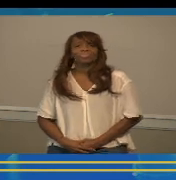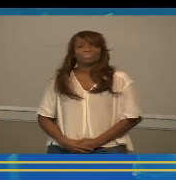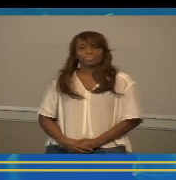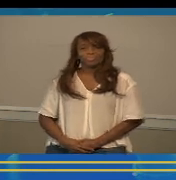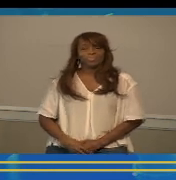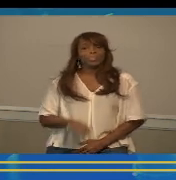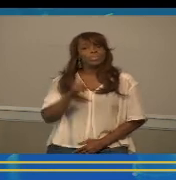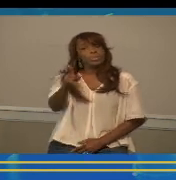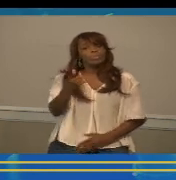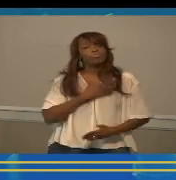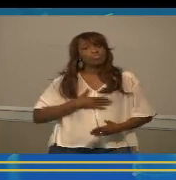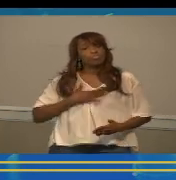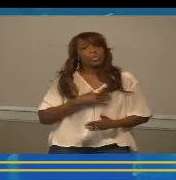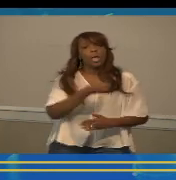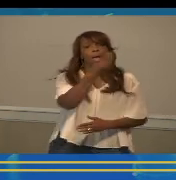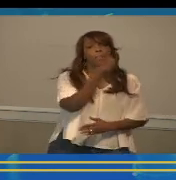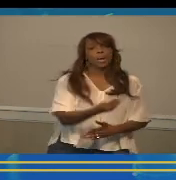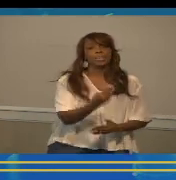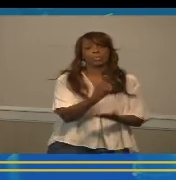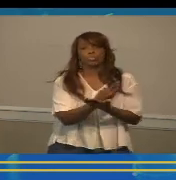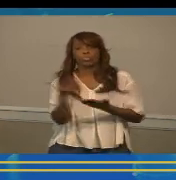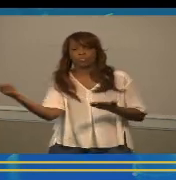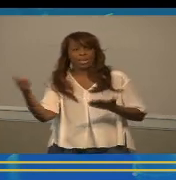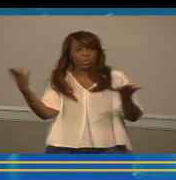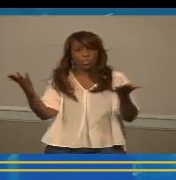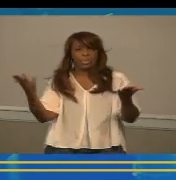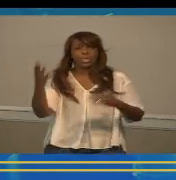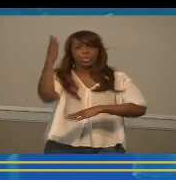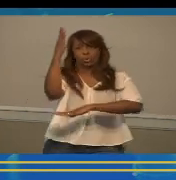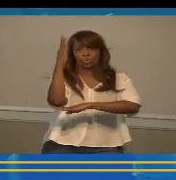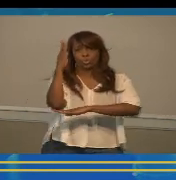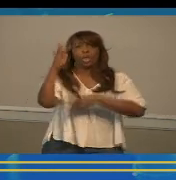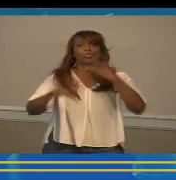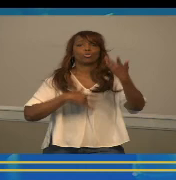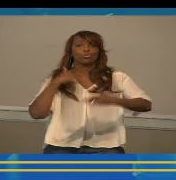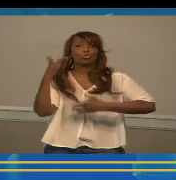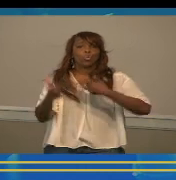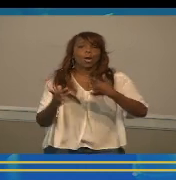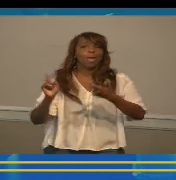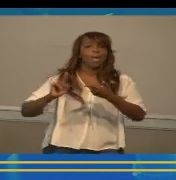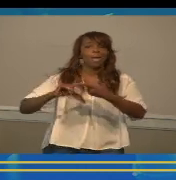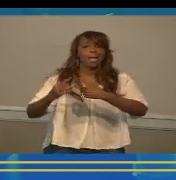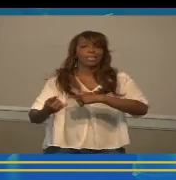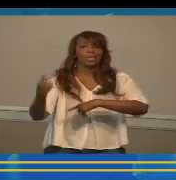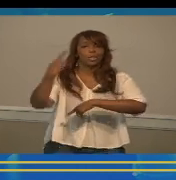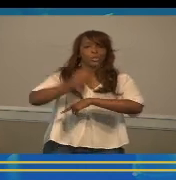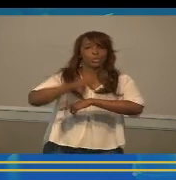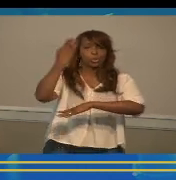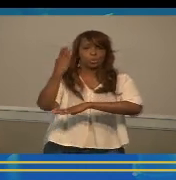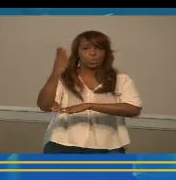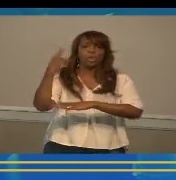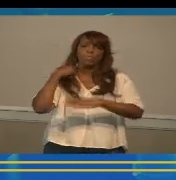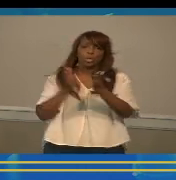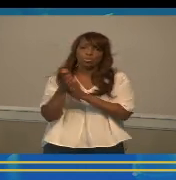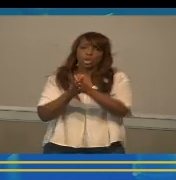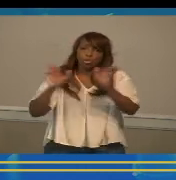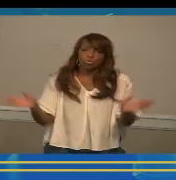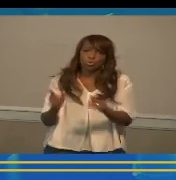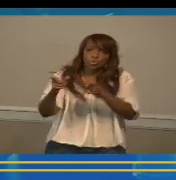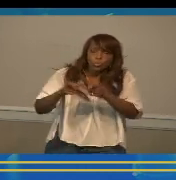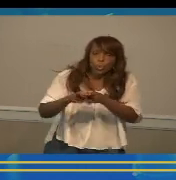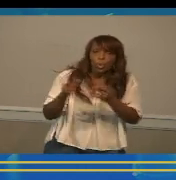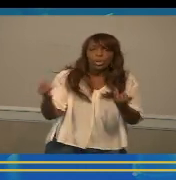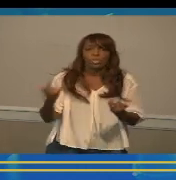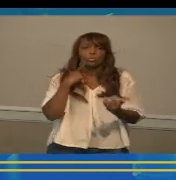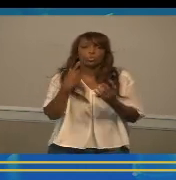Please continue to join us Monday through Friday at 12 p.m. for Joy at Noon for an encouraging word. Go to our website for information on how